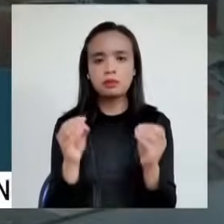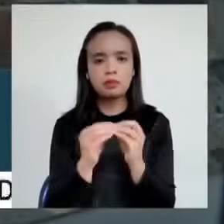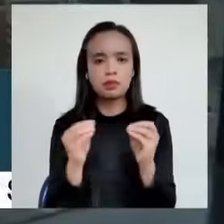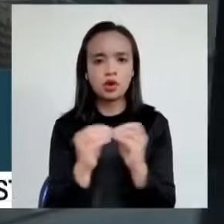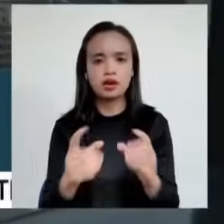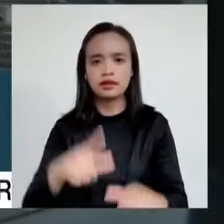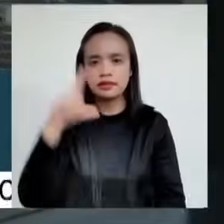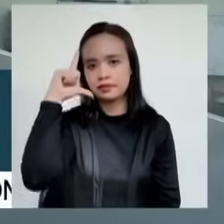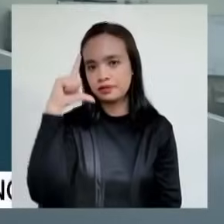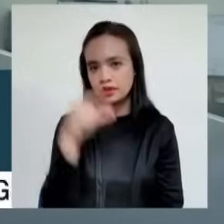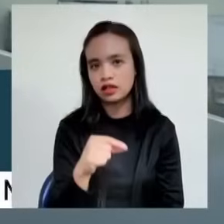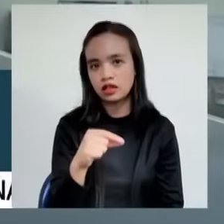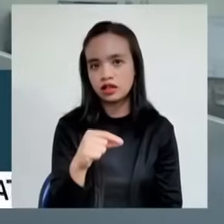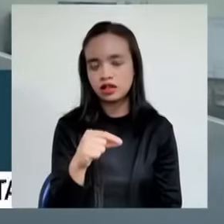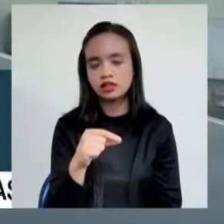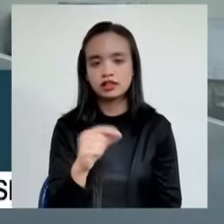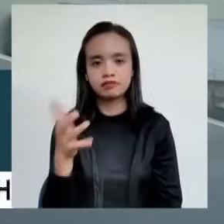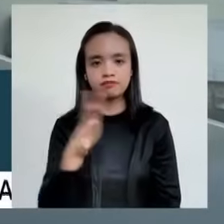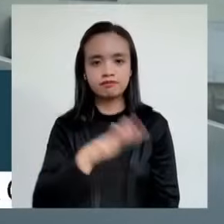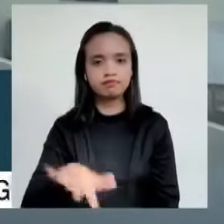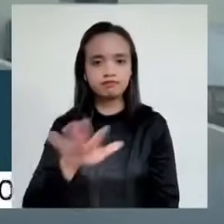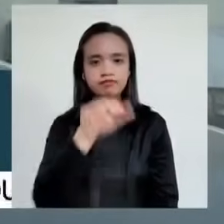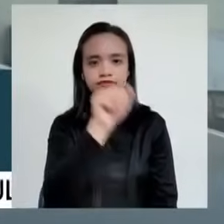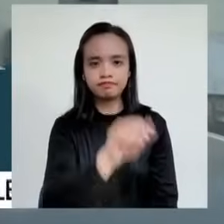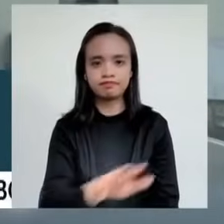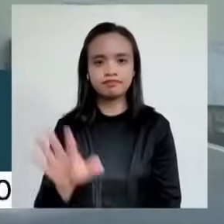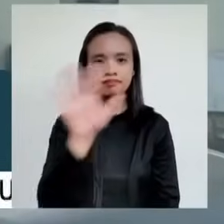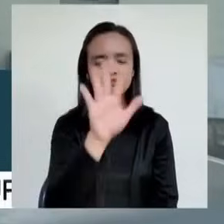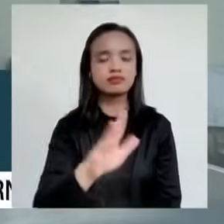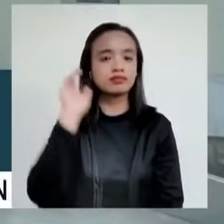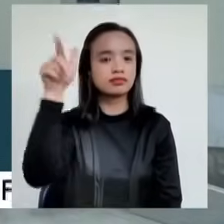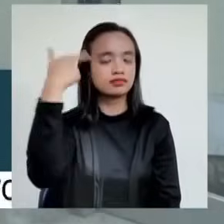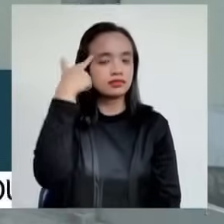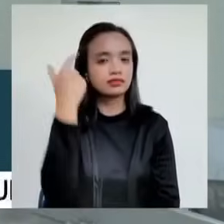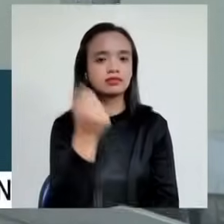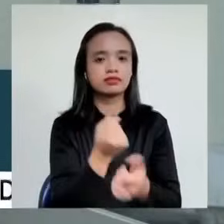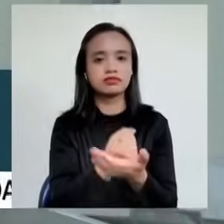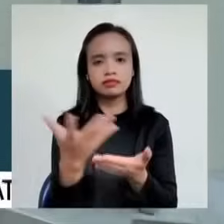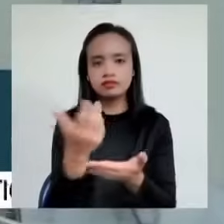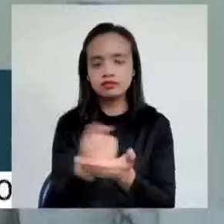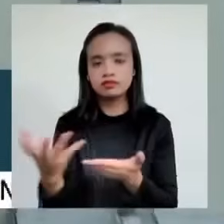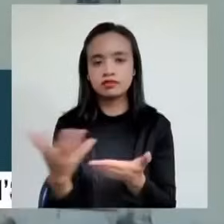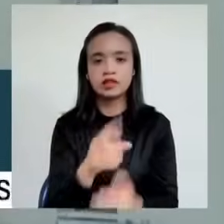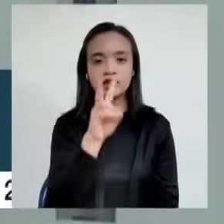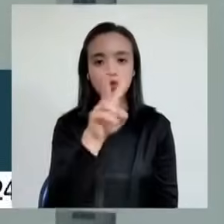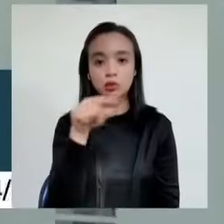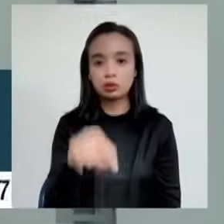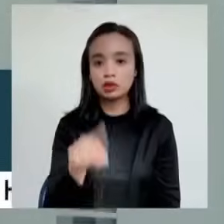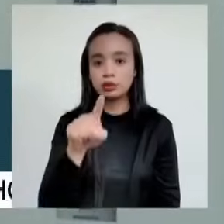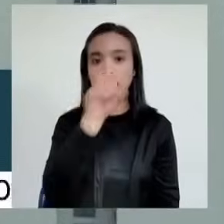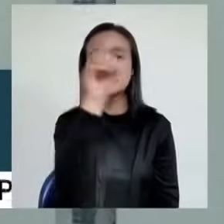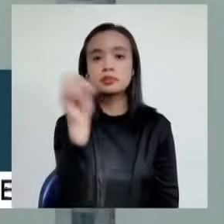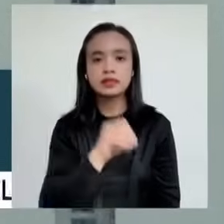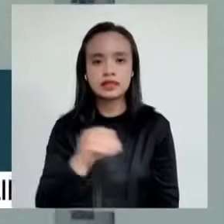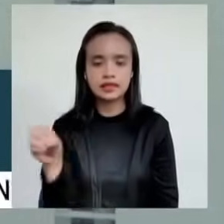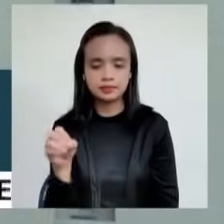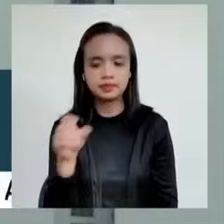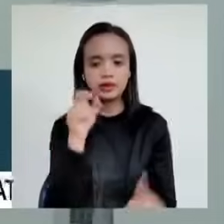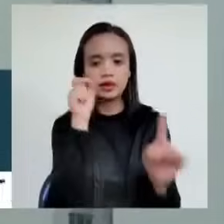emerging economies in Asia. Overall, government spending contributed to 2.1 percentage points,